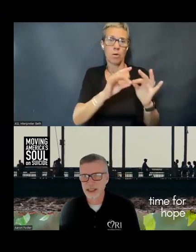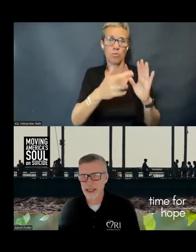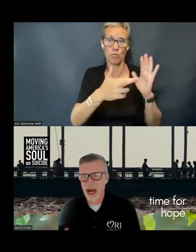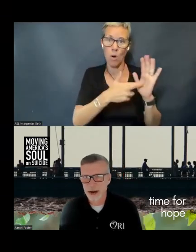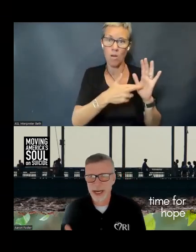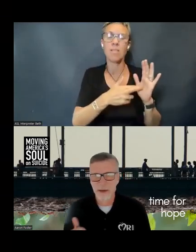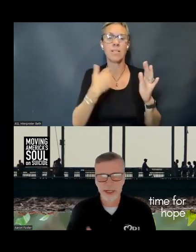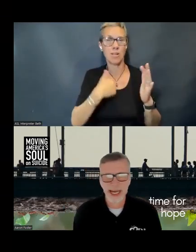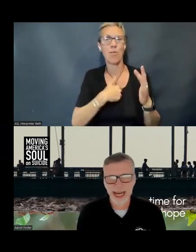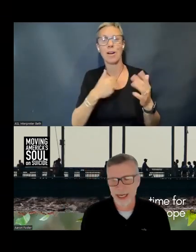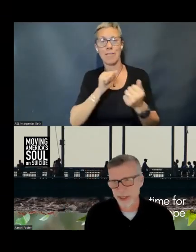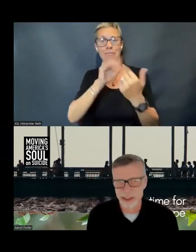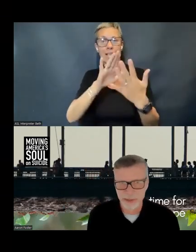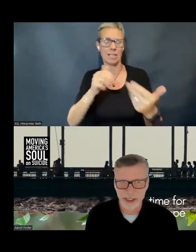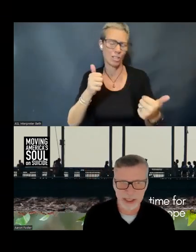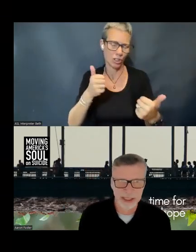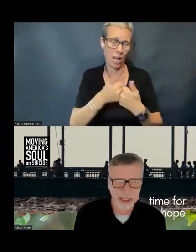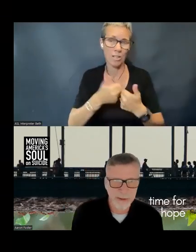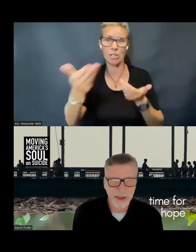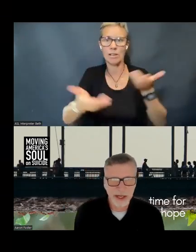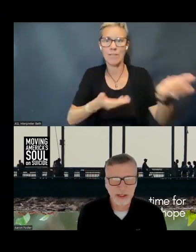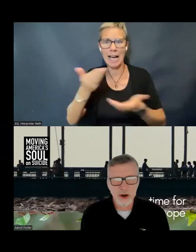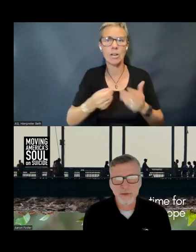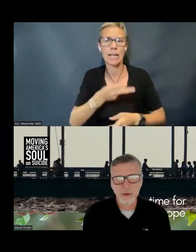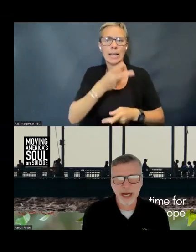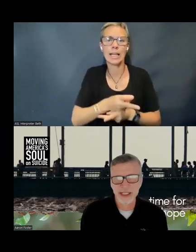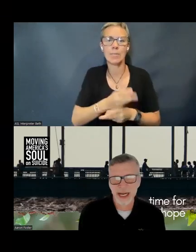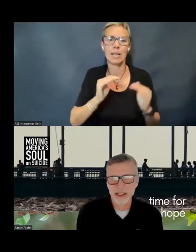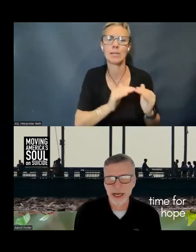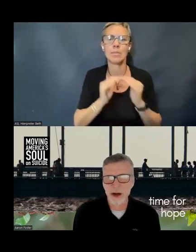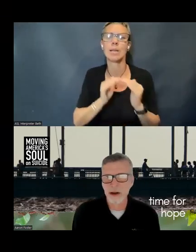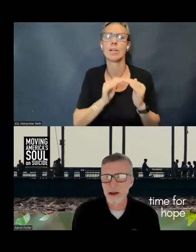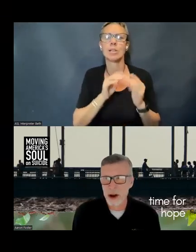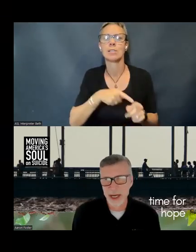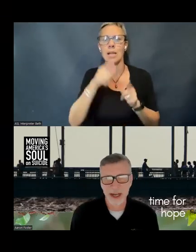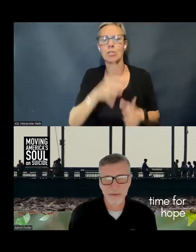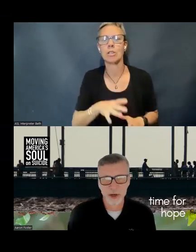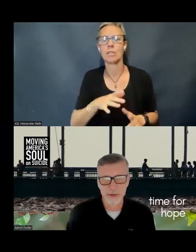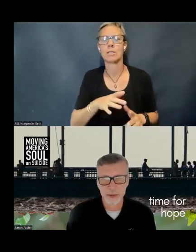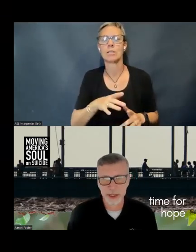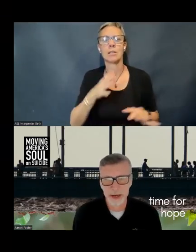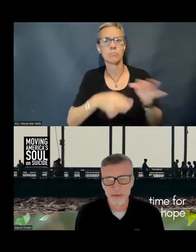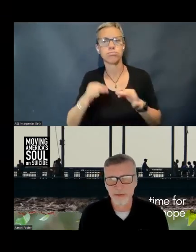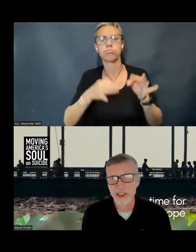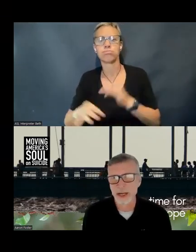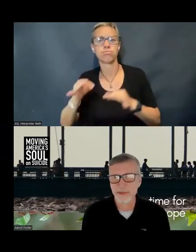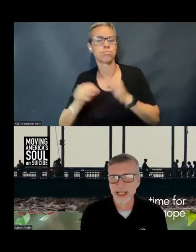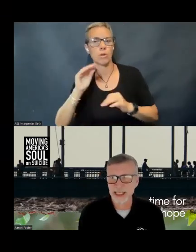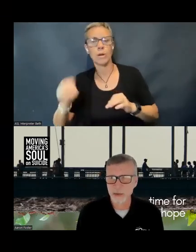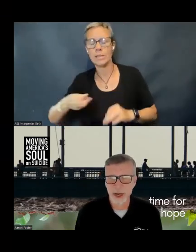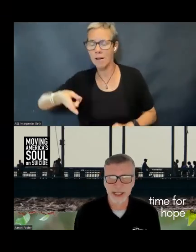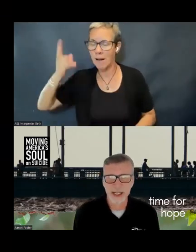significant challenges in hiring and retaining peer specialists. Turnover rates nationally are alarmingly at 43%, with